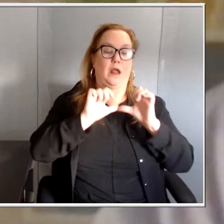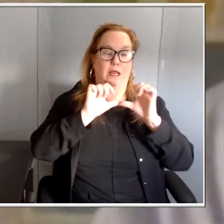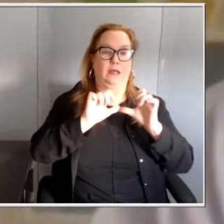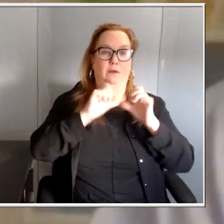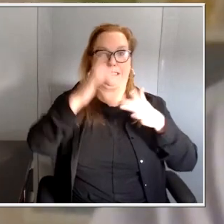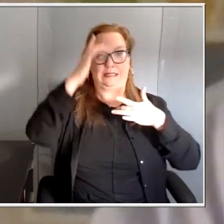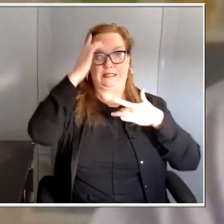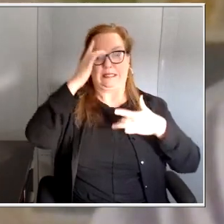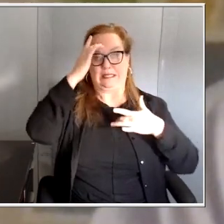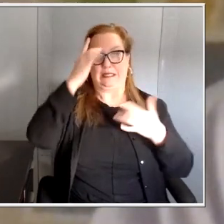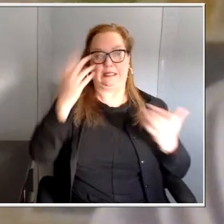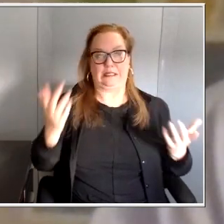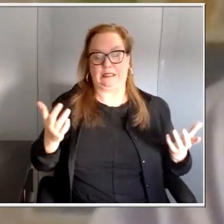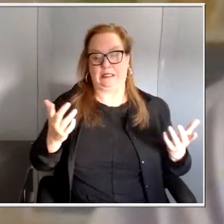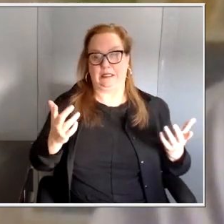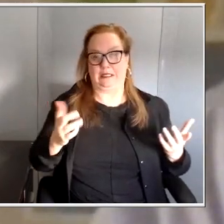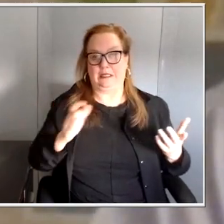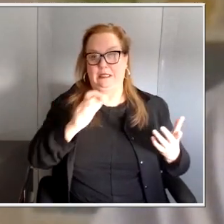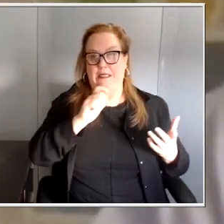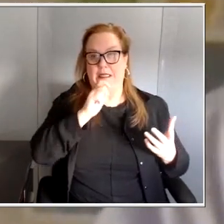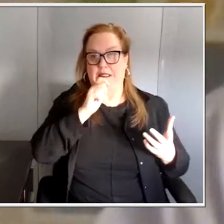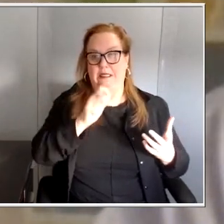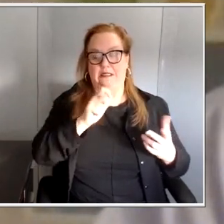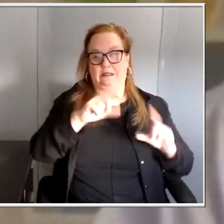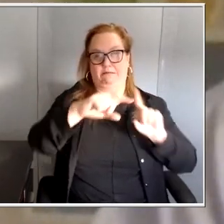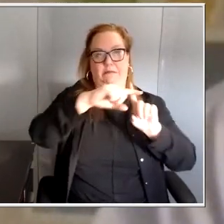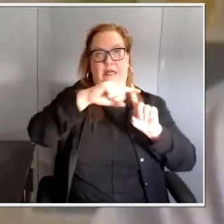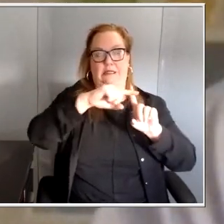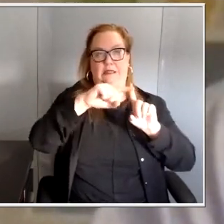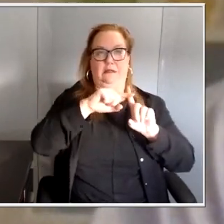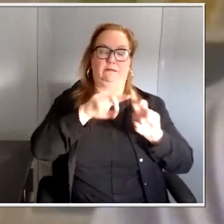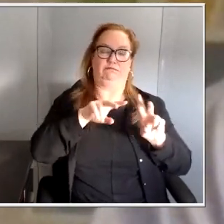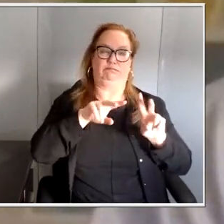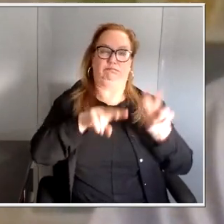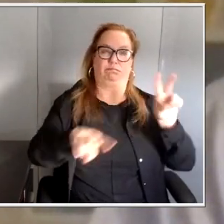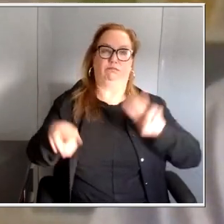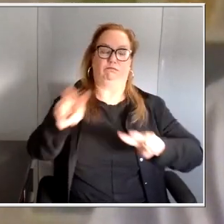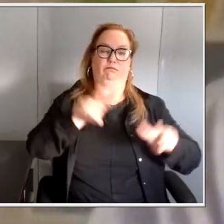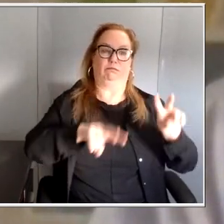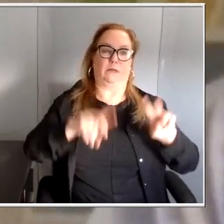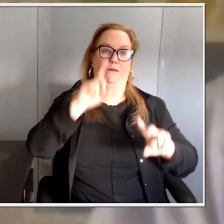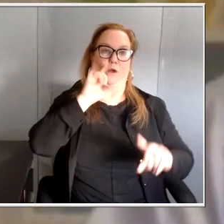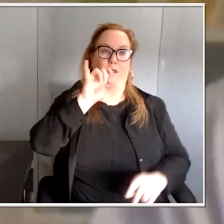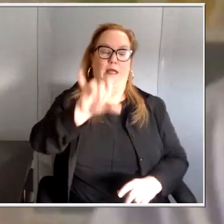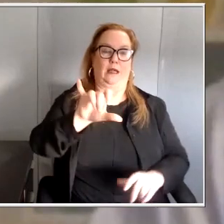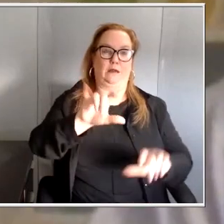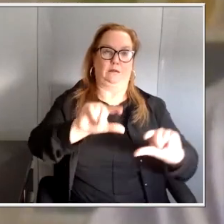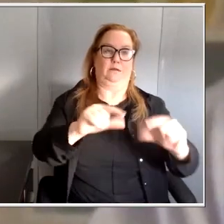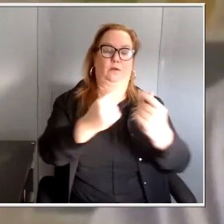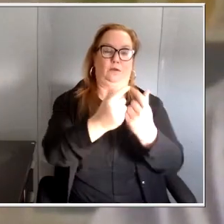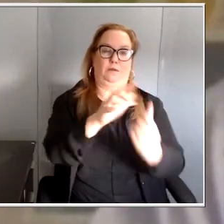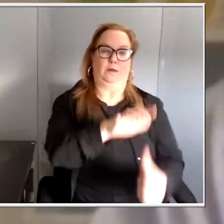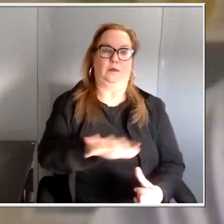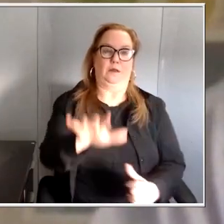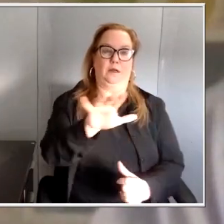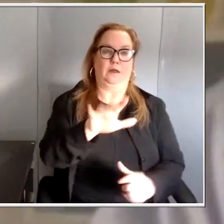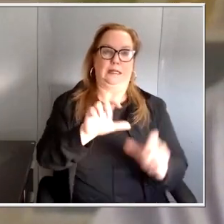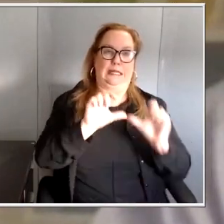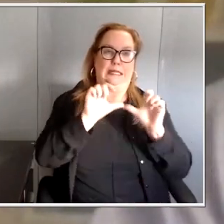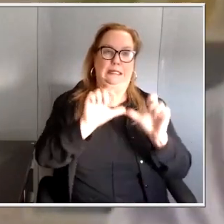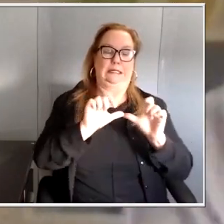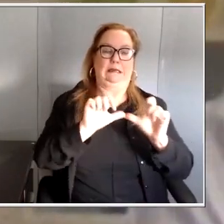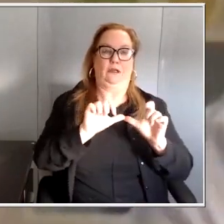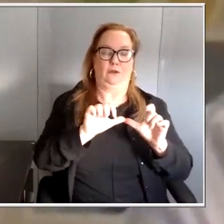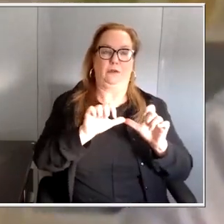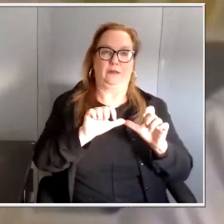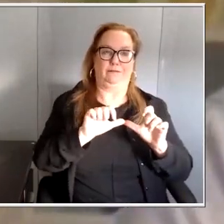just it's not a rosy outlook for that set of population factors that continue to plague